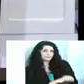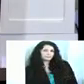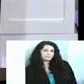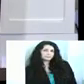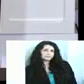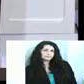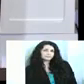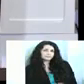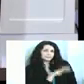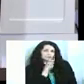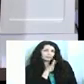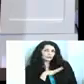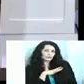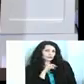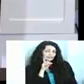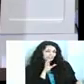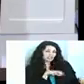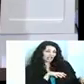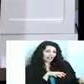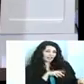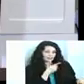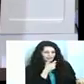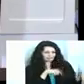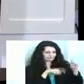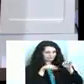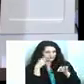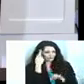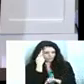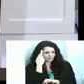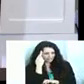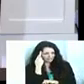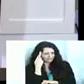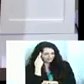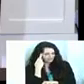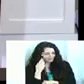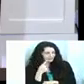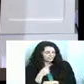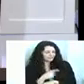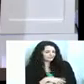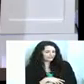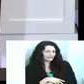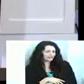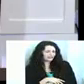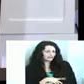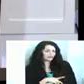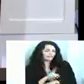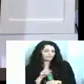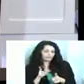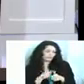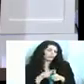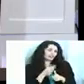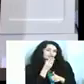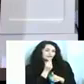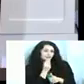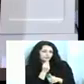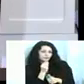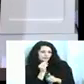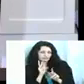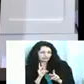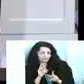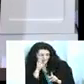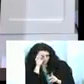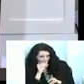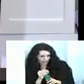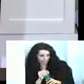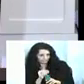is shocked. Now, there are many reasons why this woman is shocked, none more than here is a Jew talking to a Samaritan.